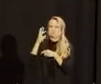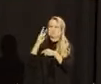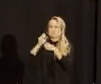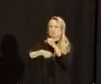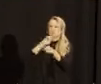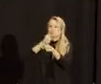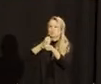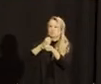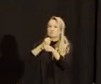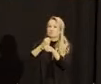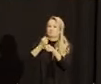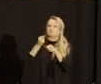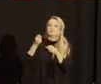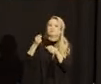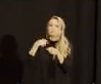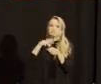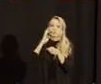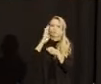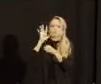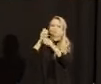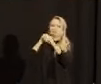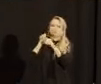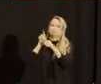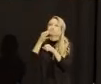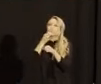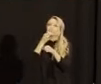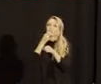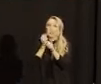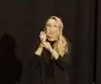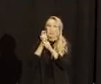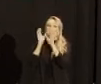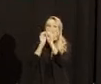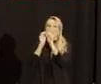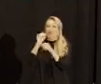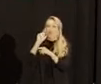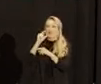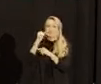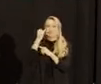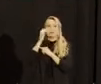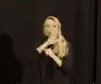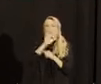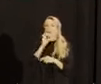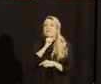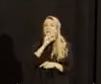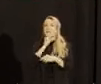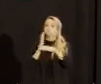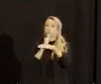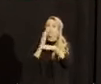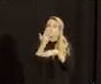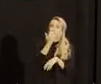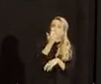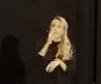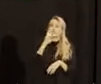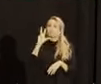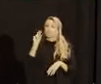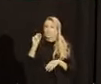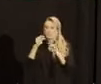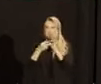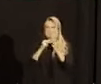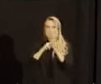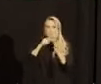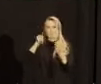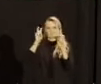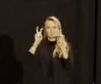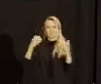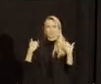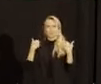upcoming annual summit in August. So if you're between the ages of 15 and 30, that means you're youth or emerging leader. I just say you're 15